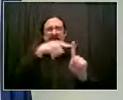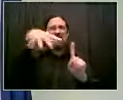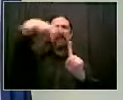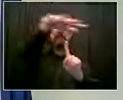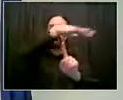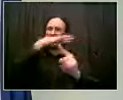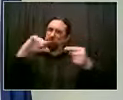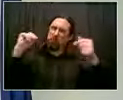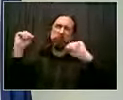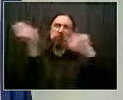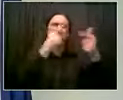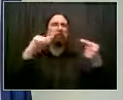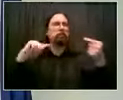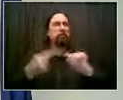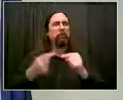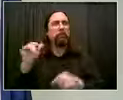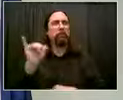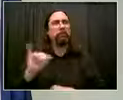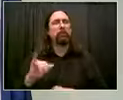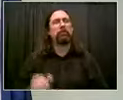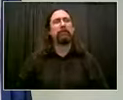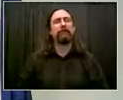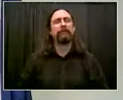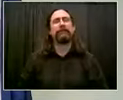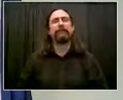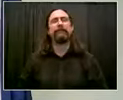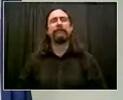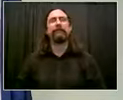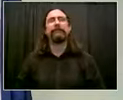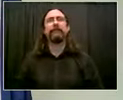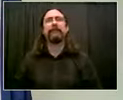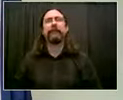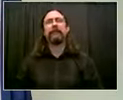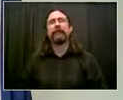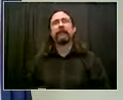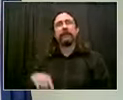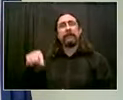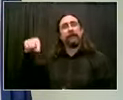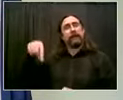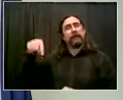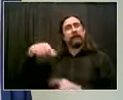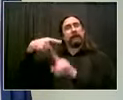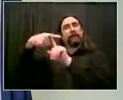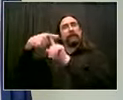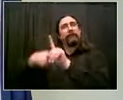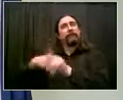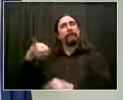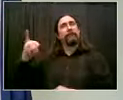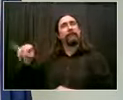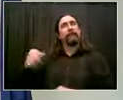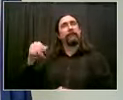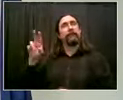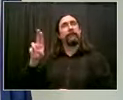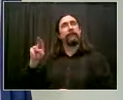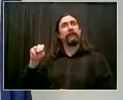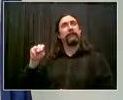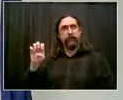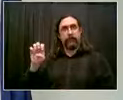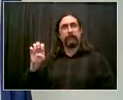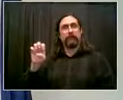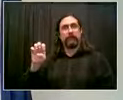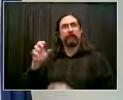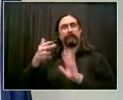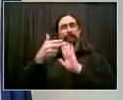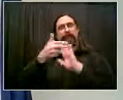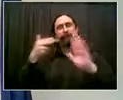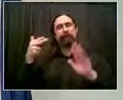June is. And we are very aware of the gun violence because of situations like we just saw in Queens, like we saw